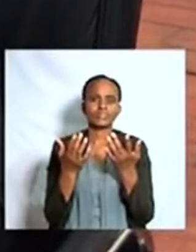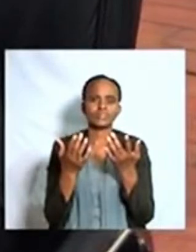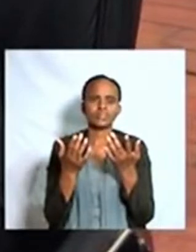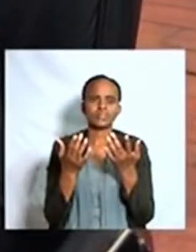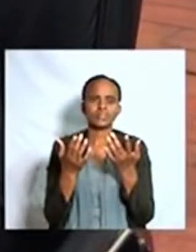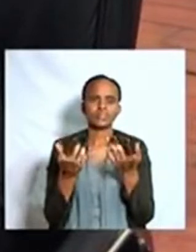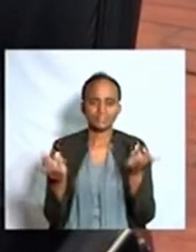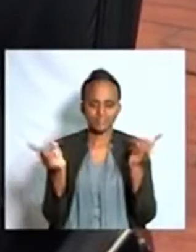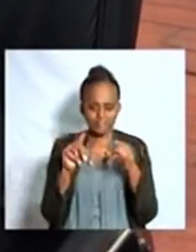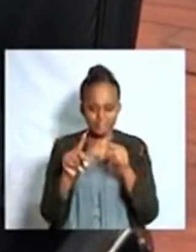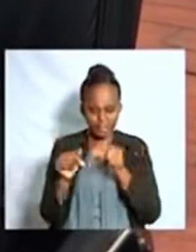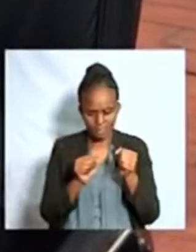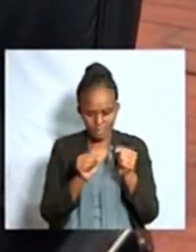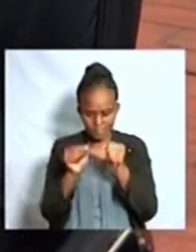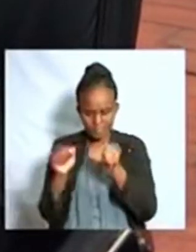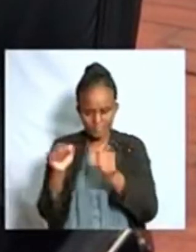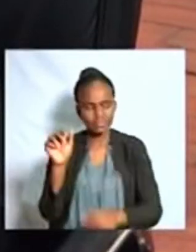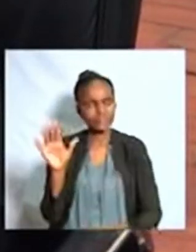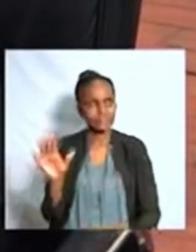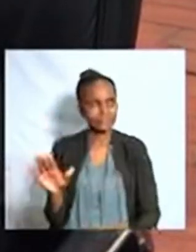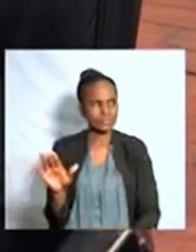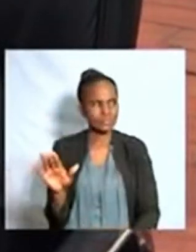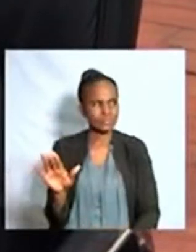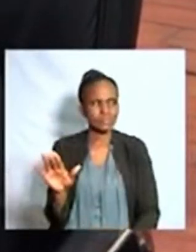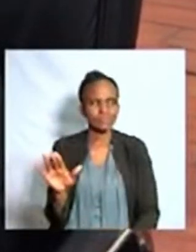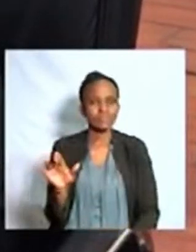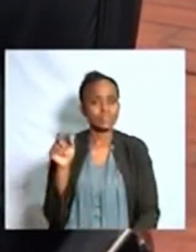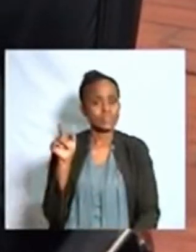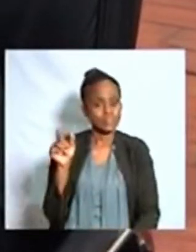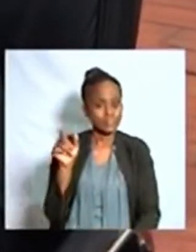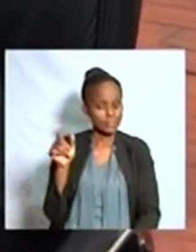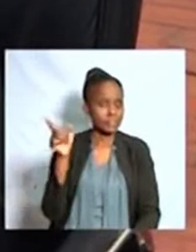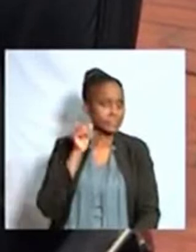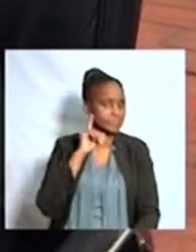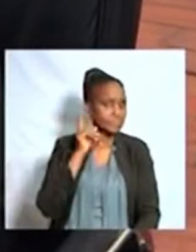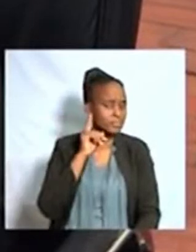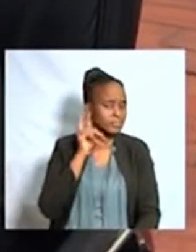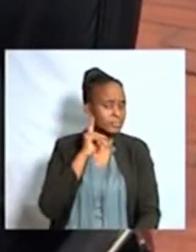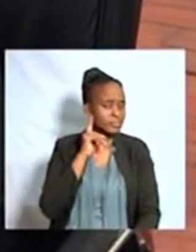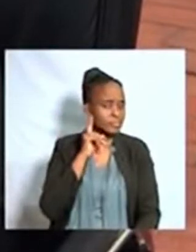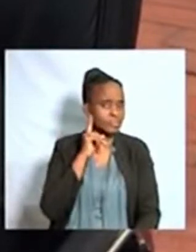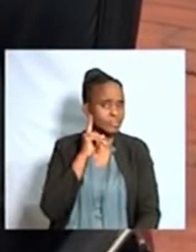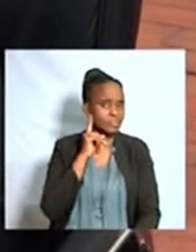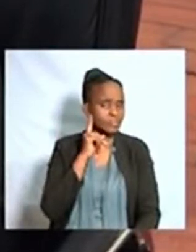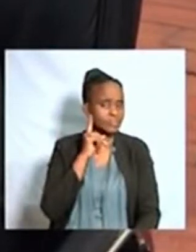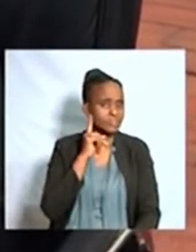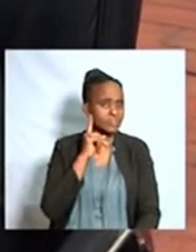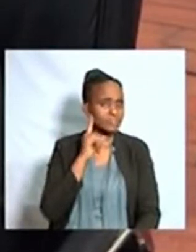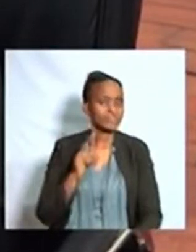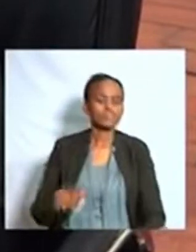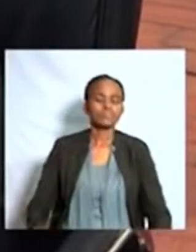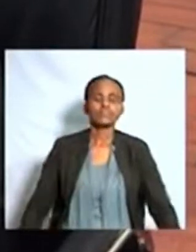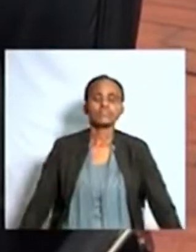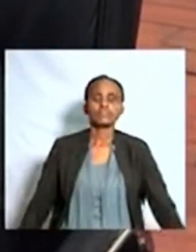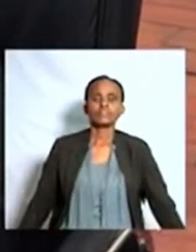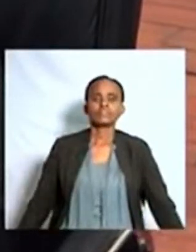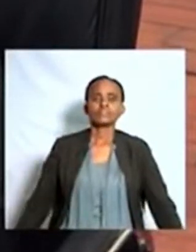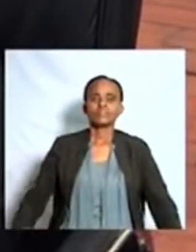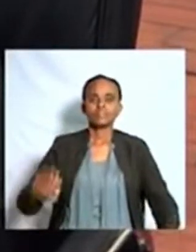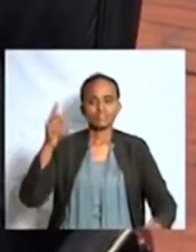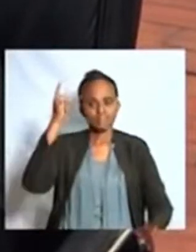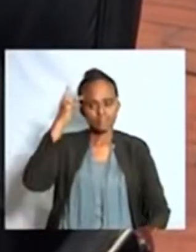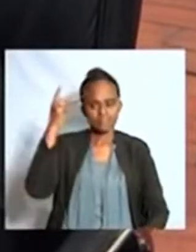Even when there is a system, when the head, when the principal